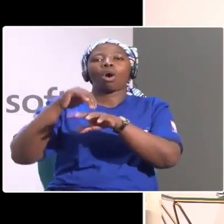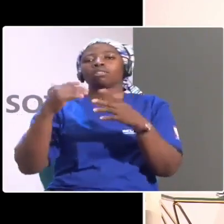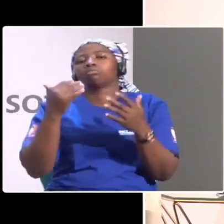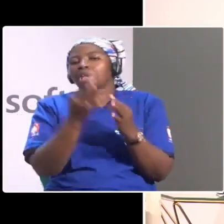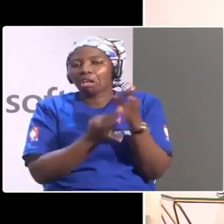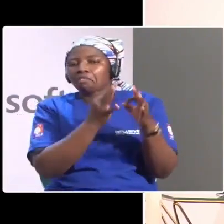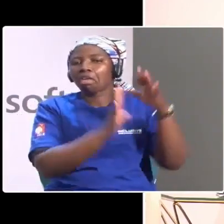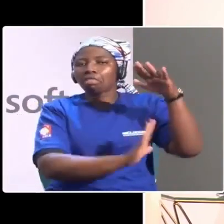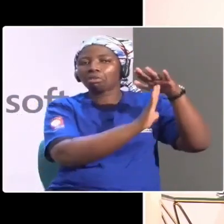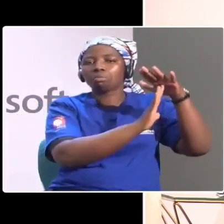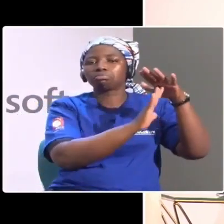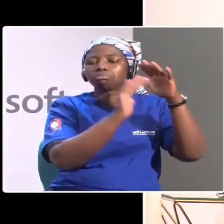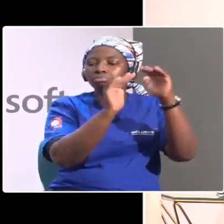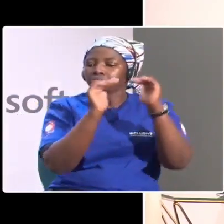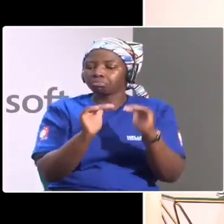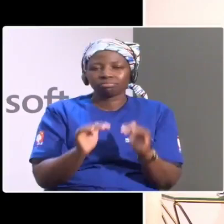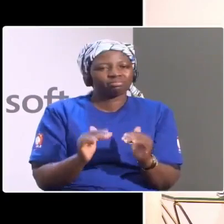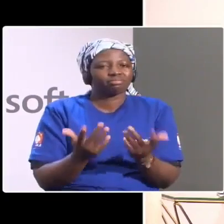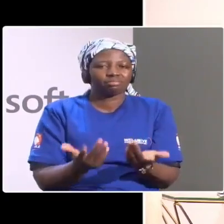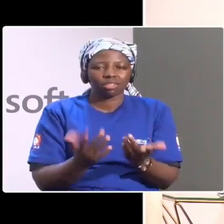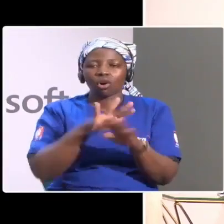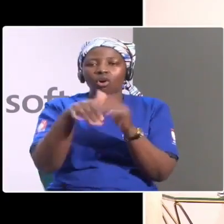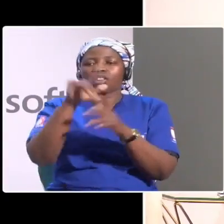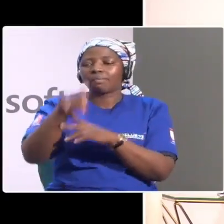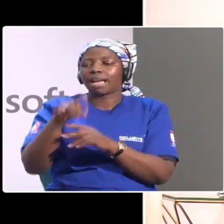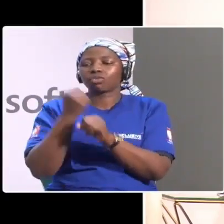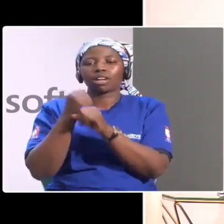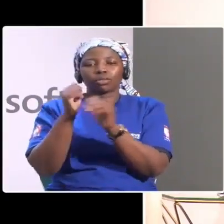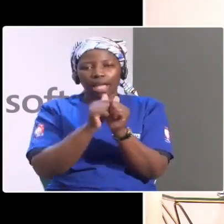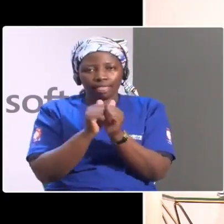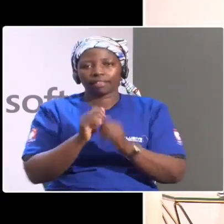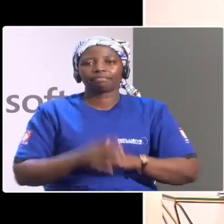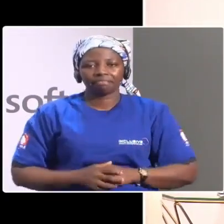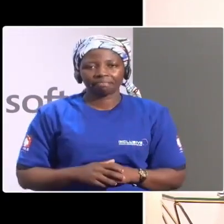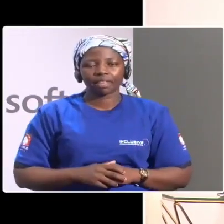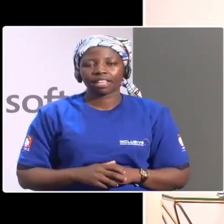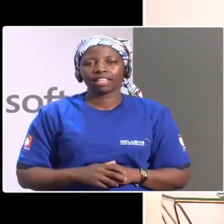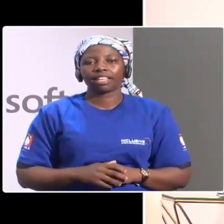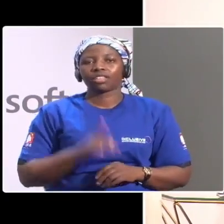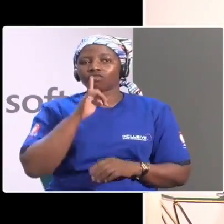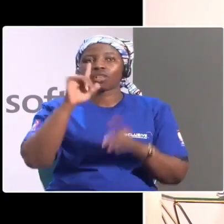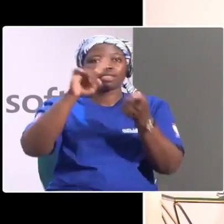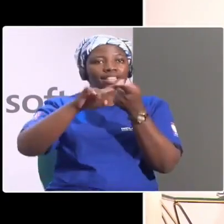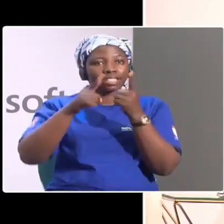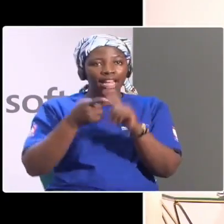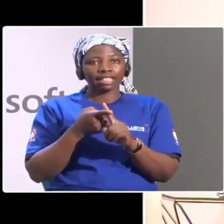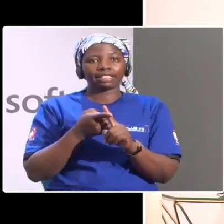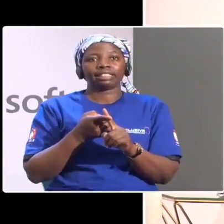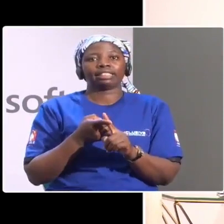whether they are at the top or at the low. All these must work together. So this standard,